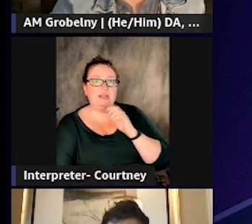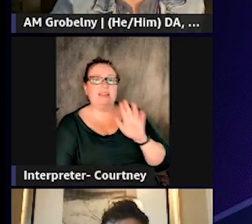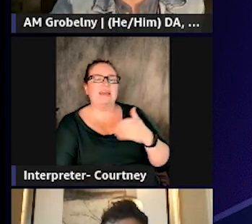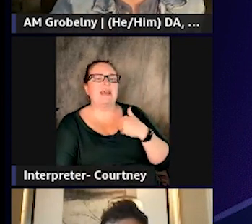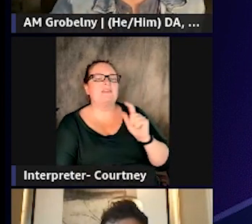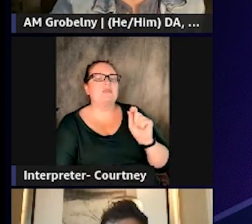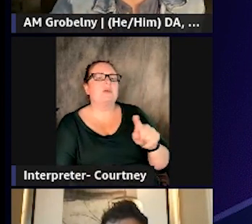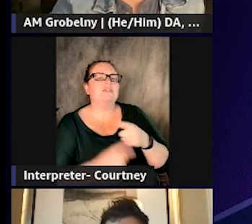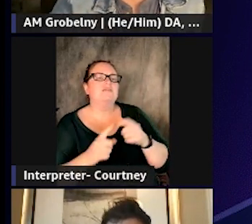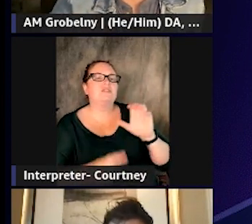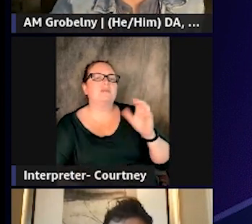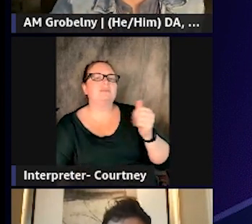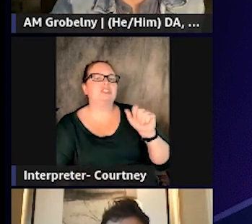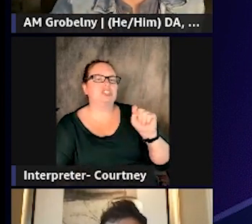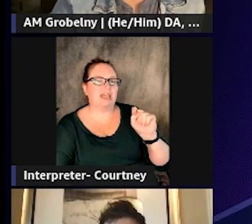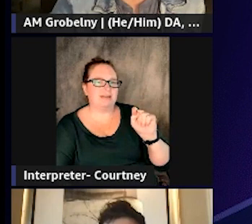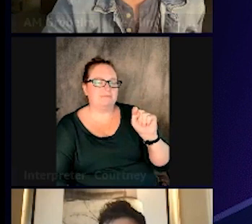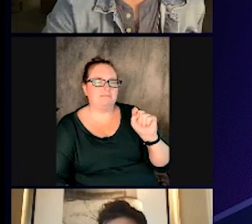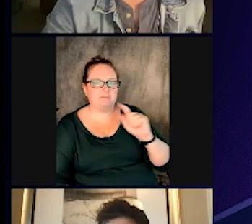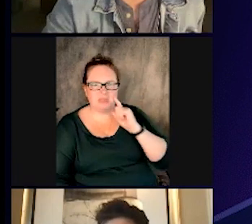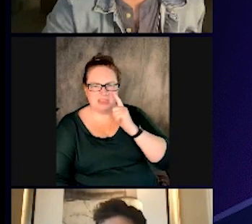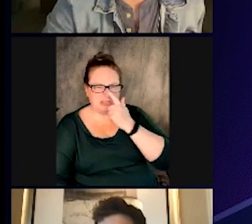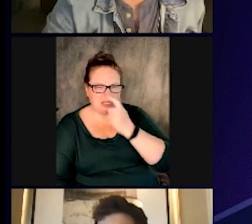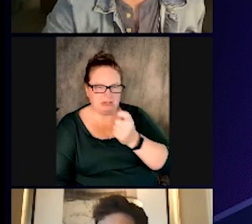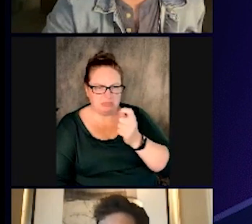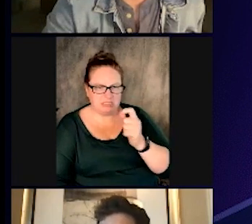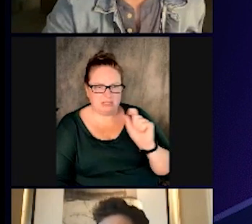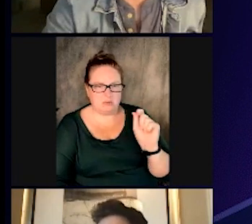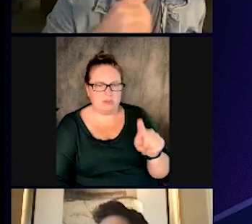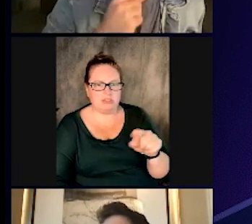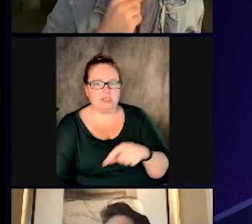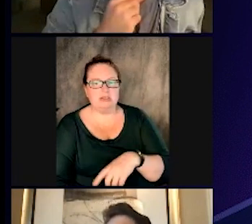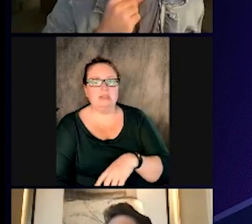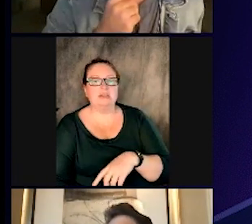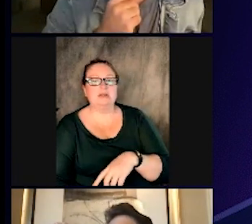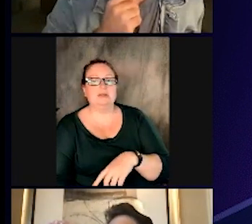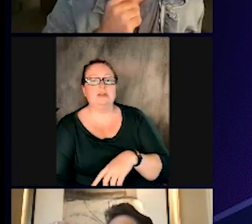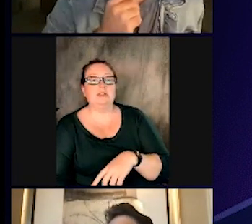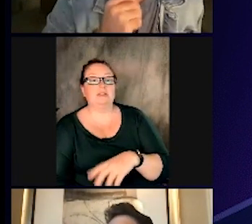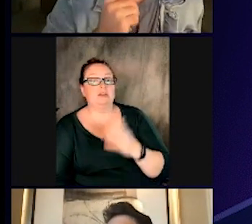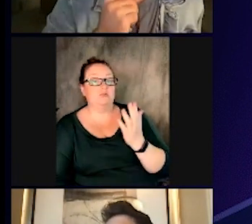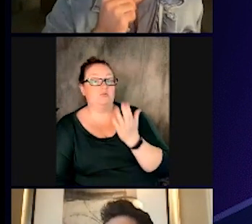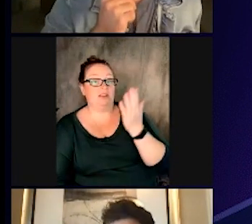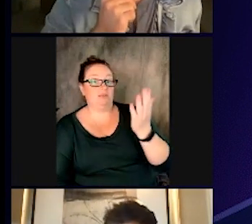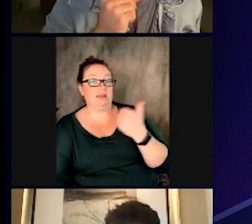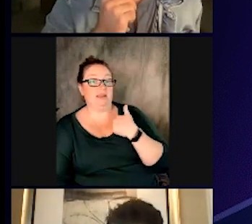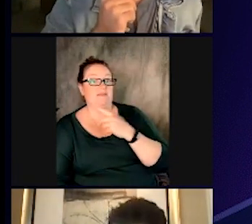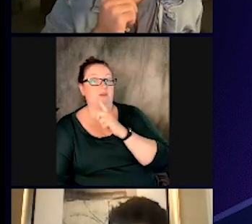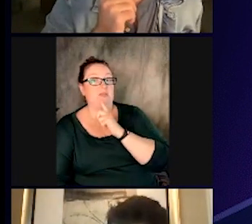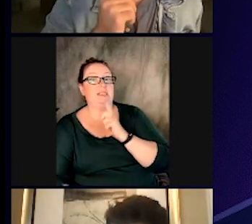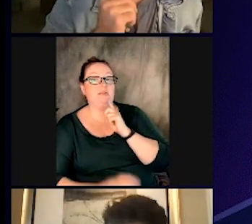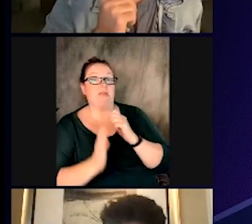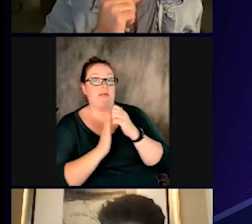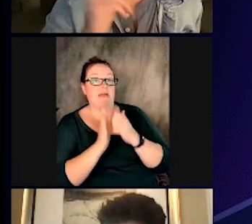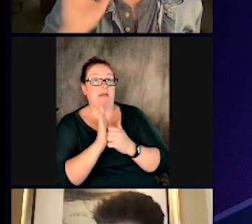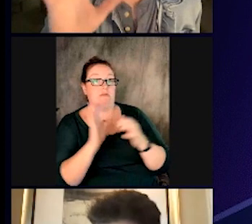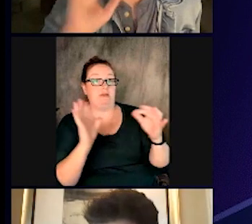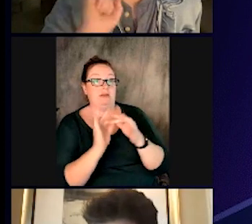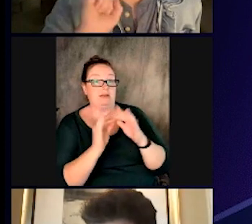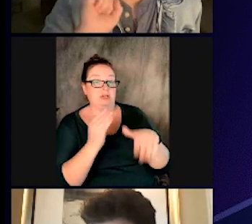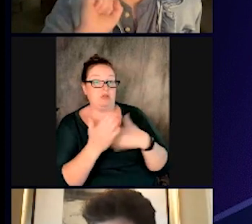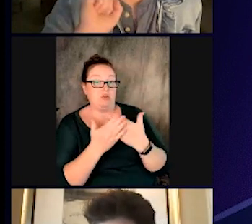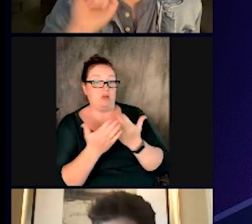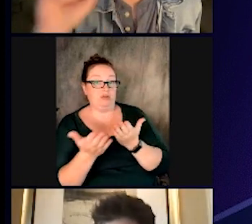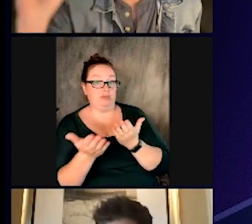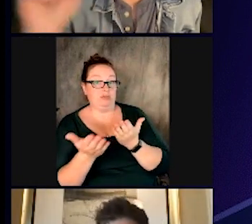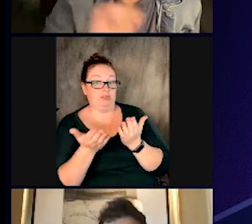from chat. I think it's a very interesting question for sure. Is it recommended to have a single account linking all your services or a